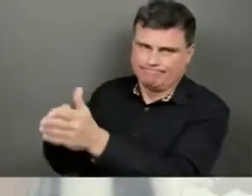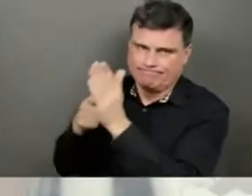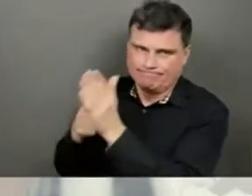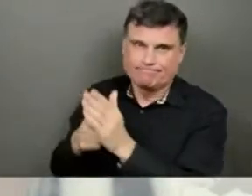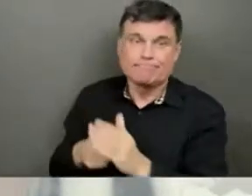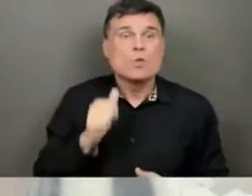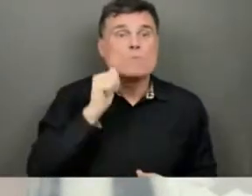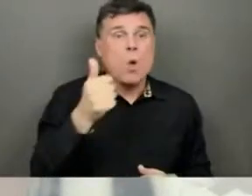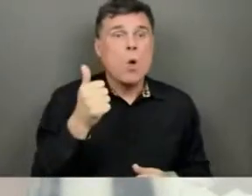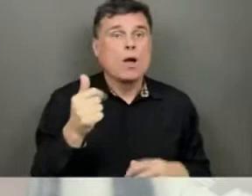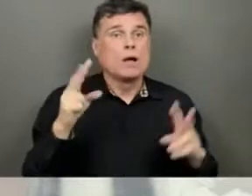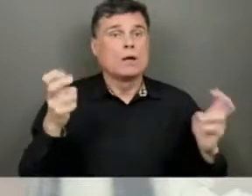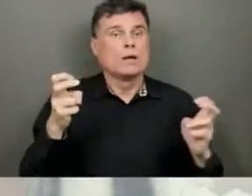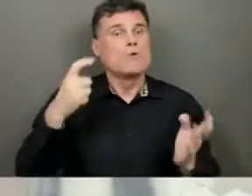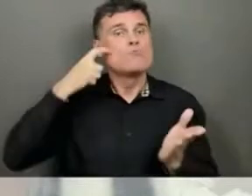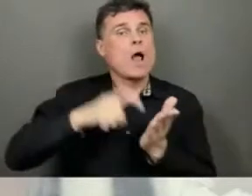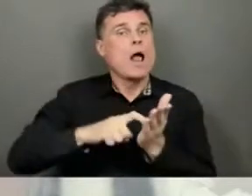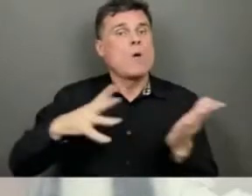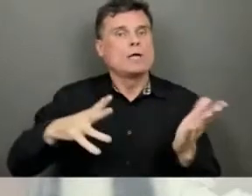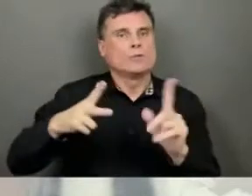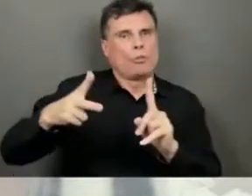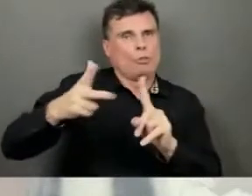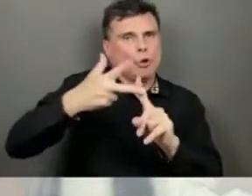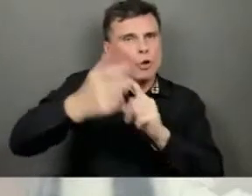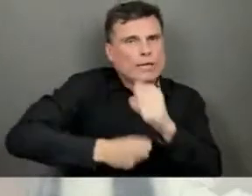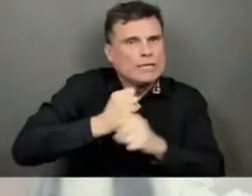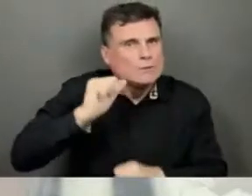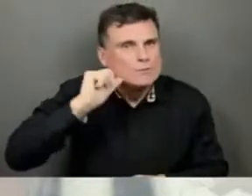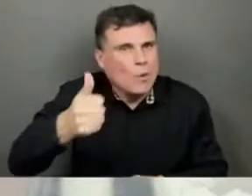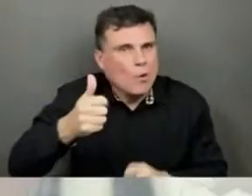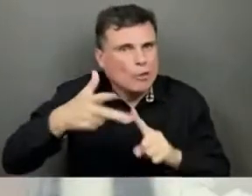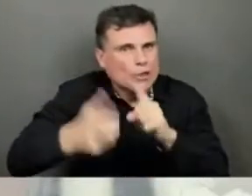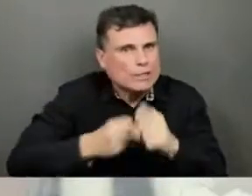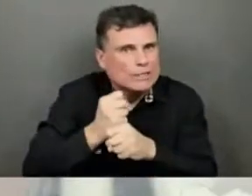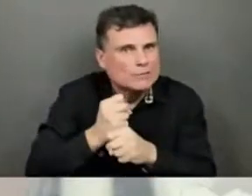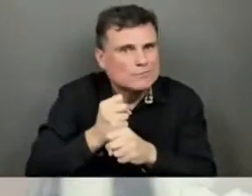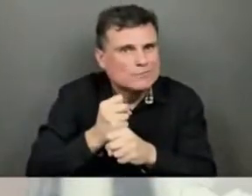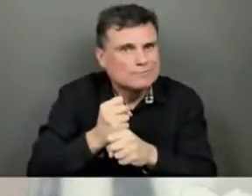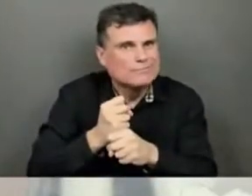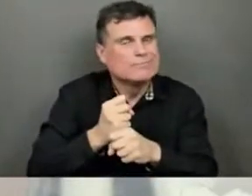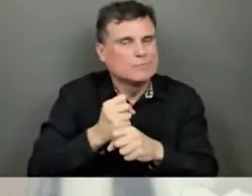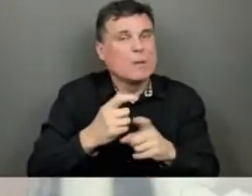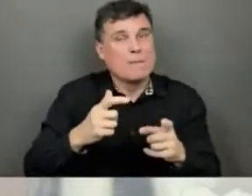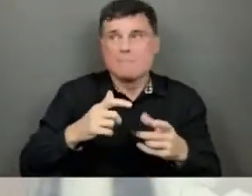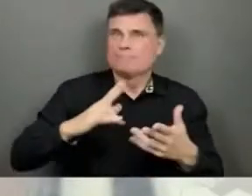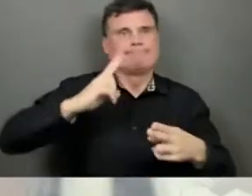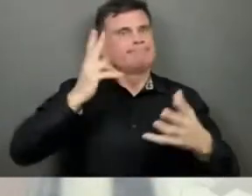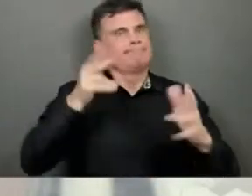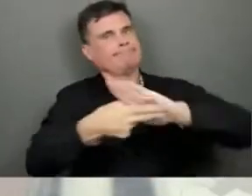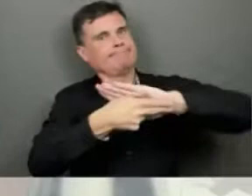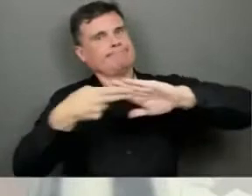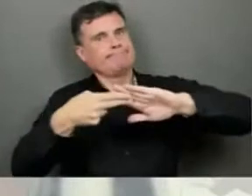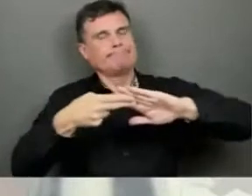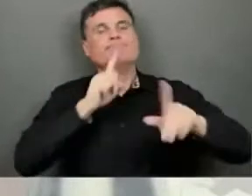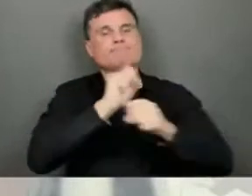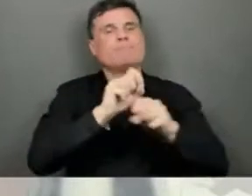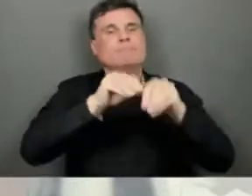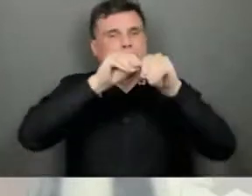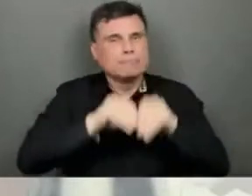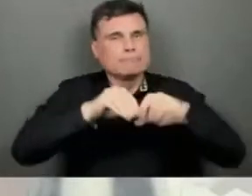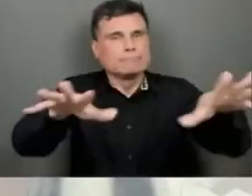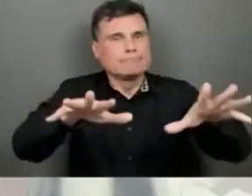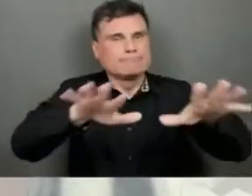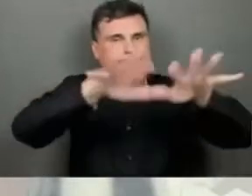of the declaration of a pandemic by the World Health Organization on March the 11th, 2020.